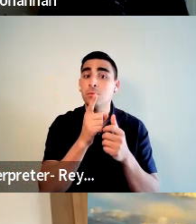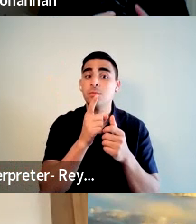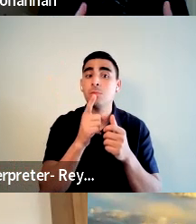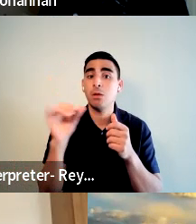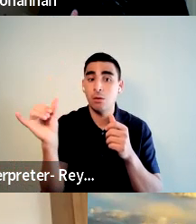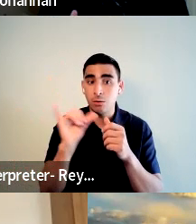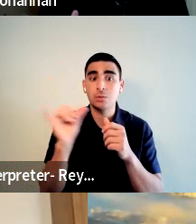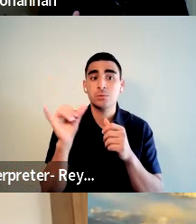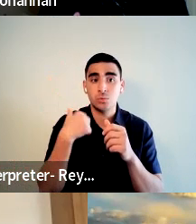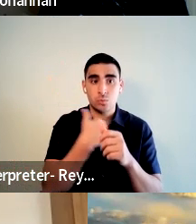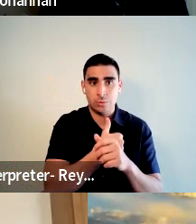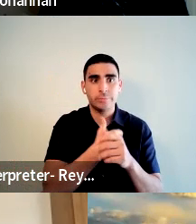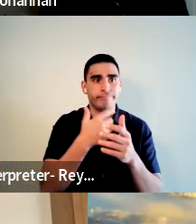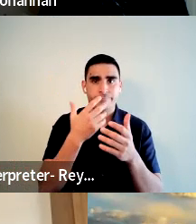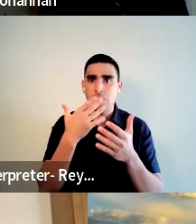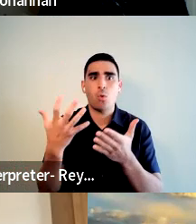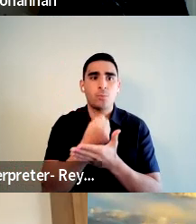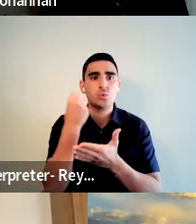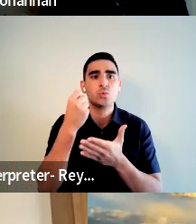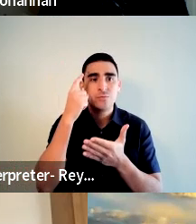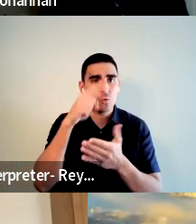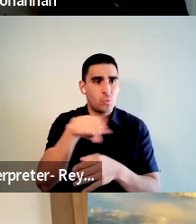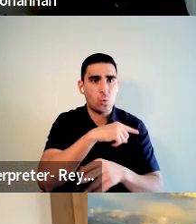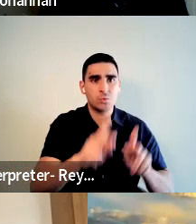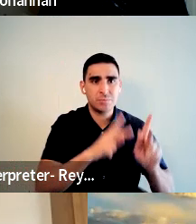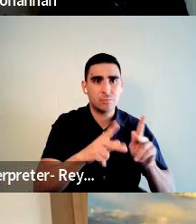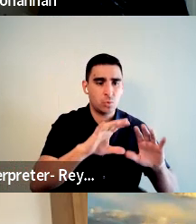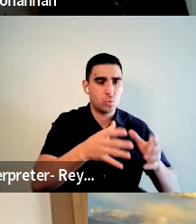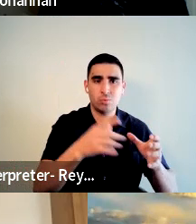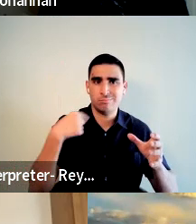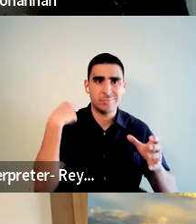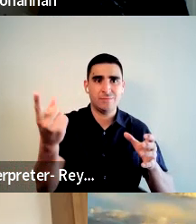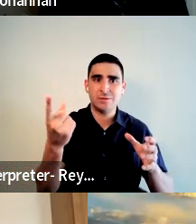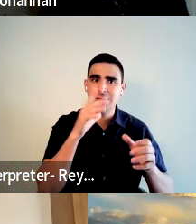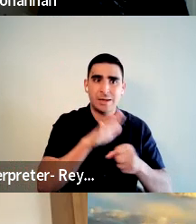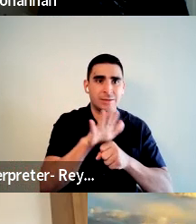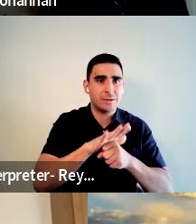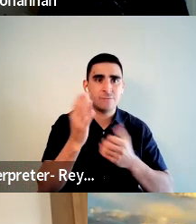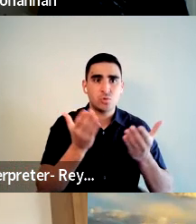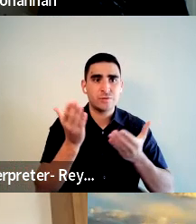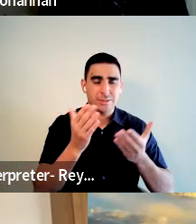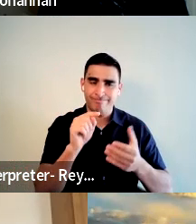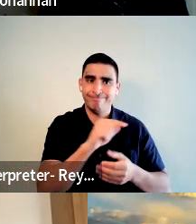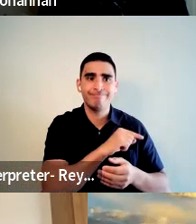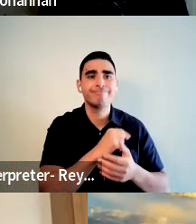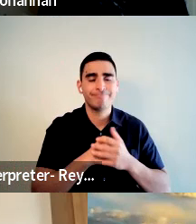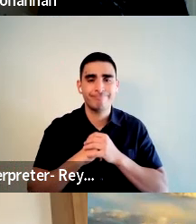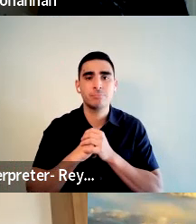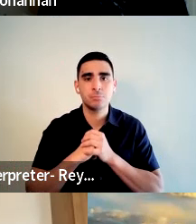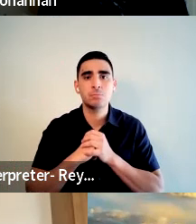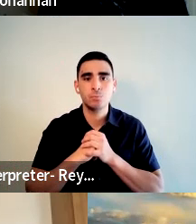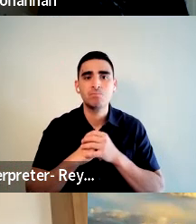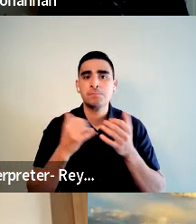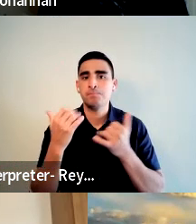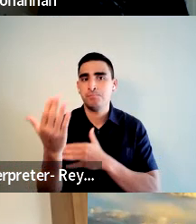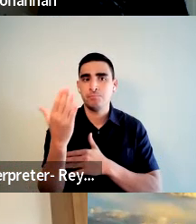opening the door for those who've been historically underserved. This morning we had an ARPA steering